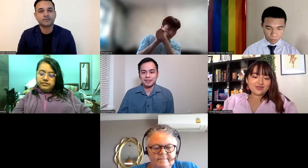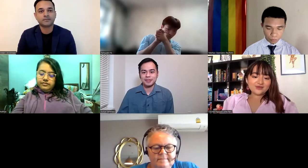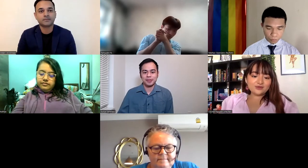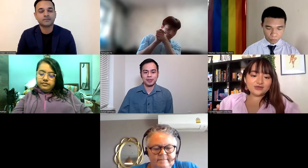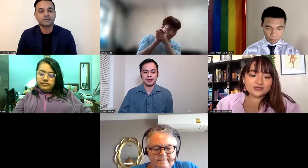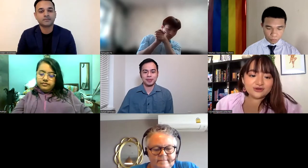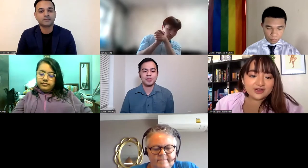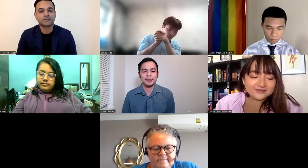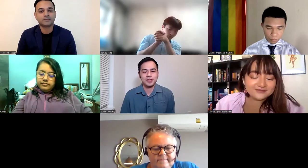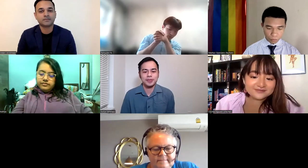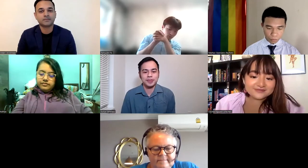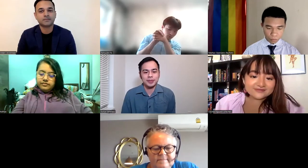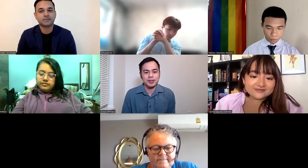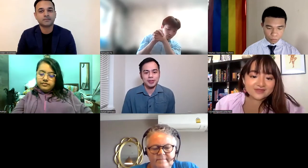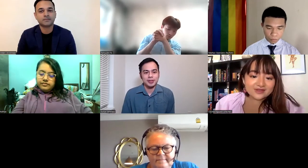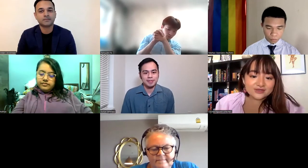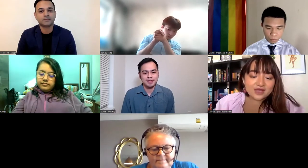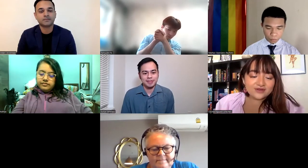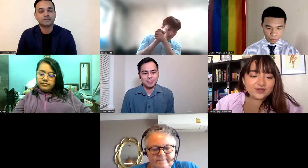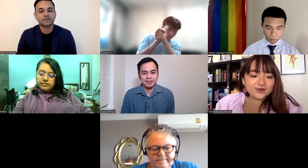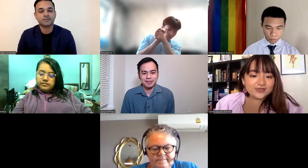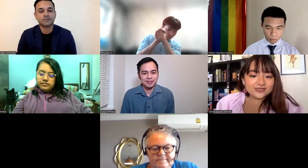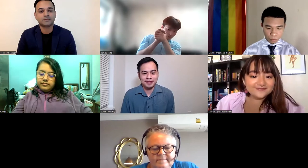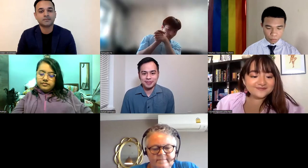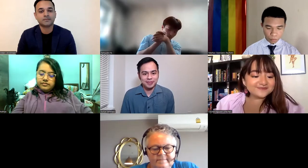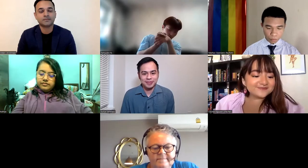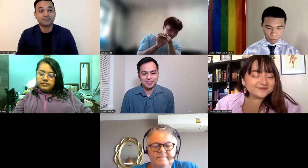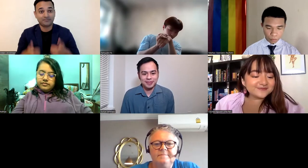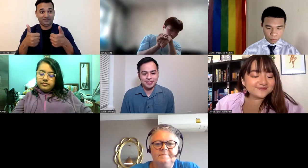Thank you so much, Surya. Do we have another question?